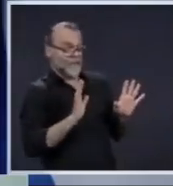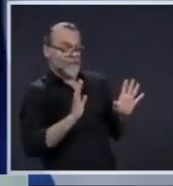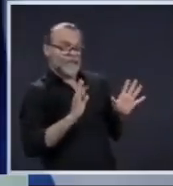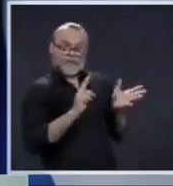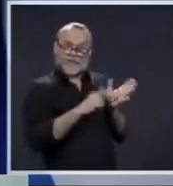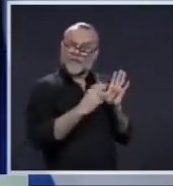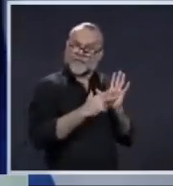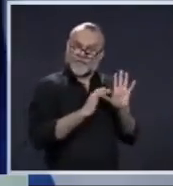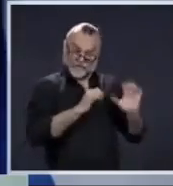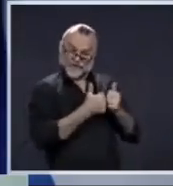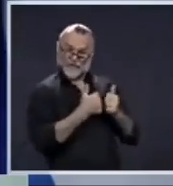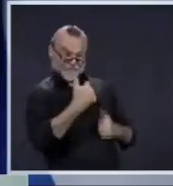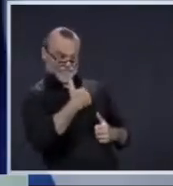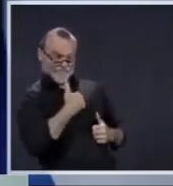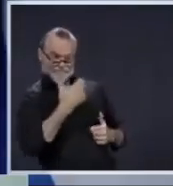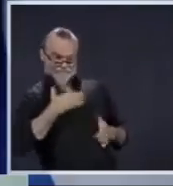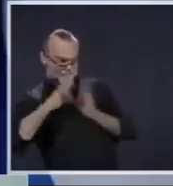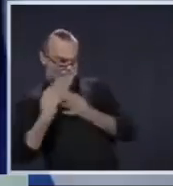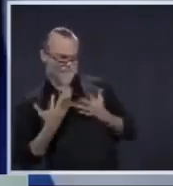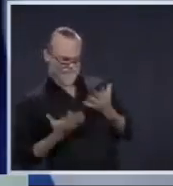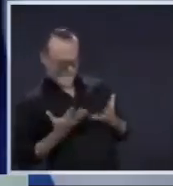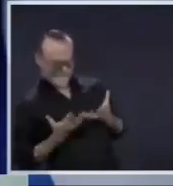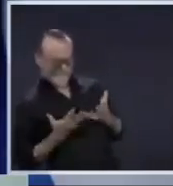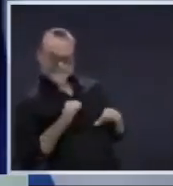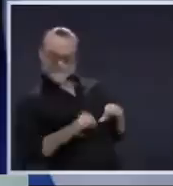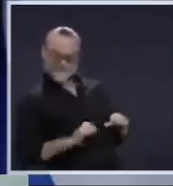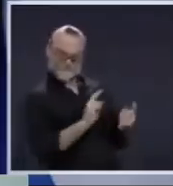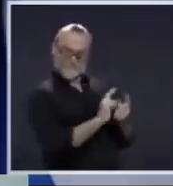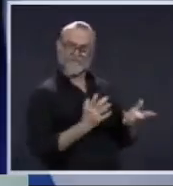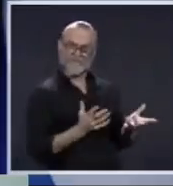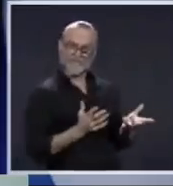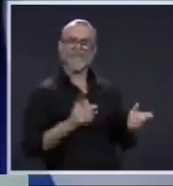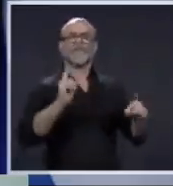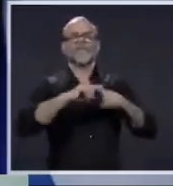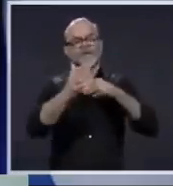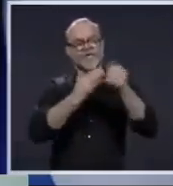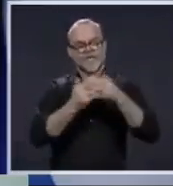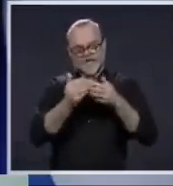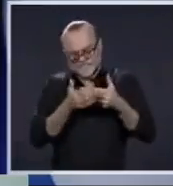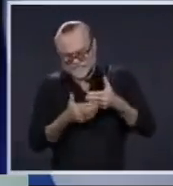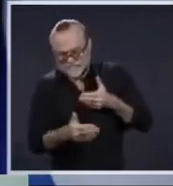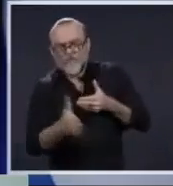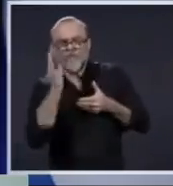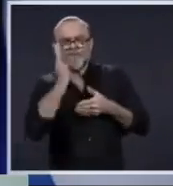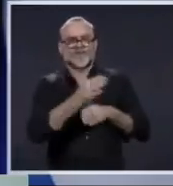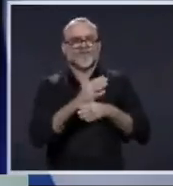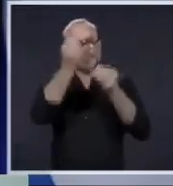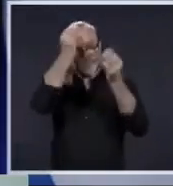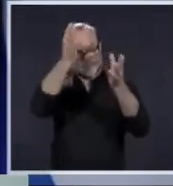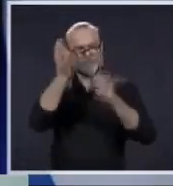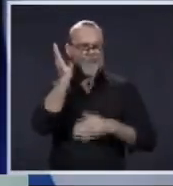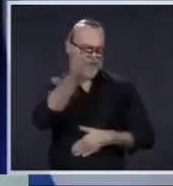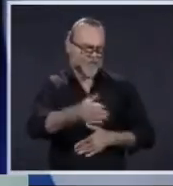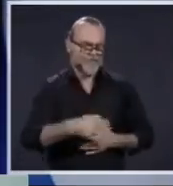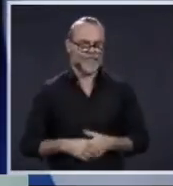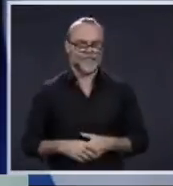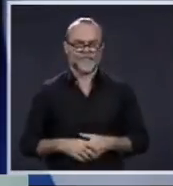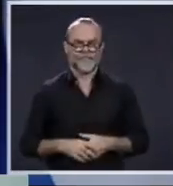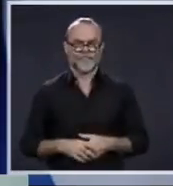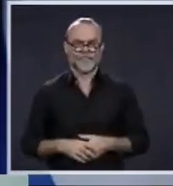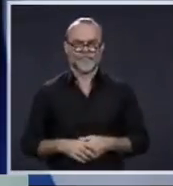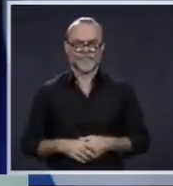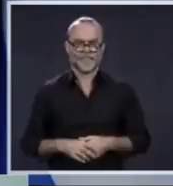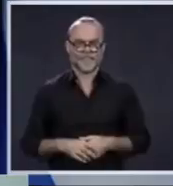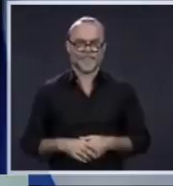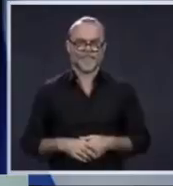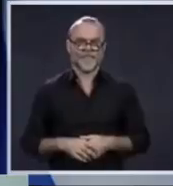contacts. They're going to be have outbreaks. If those outbreaks are under places that we know we deconfined, so